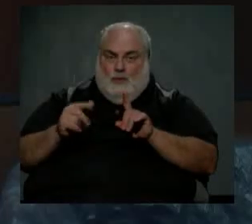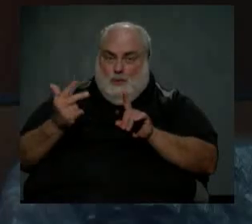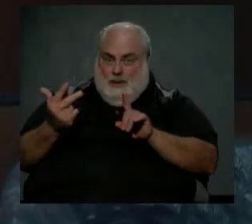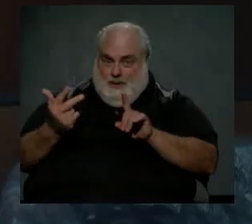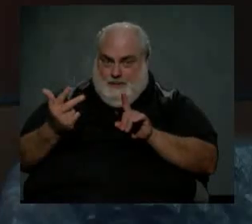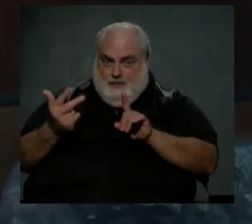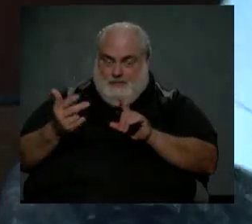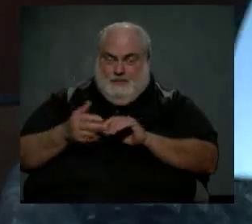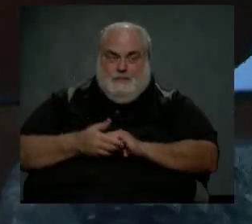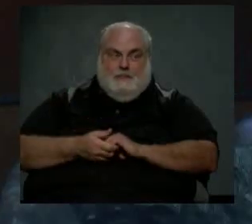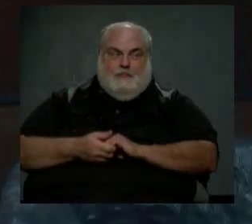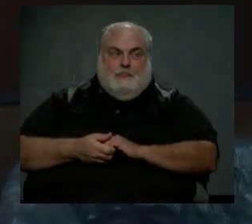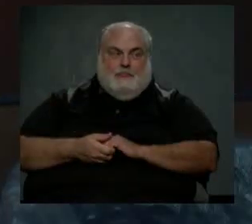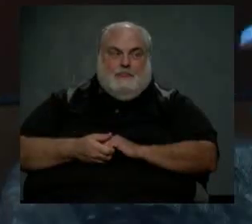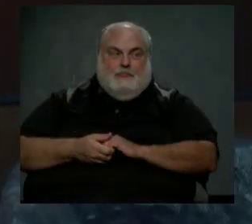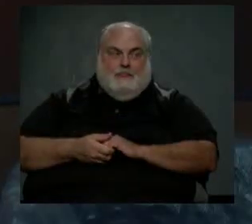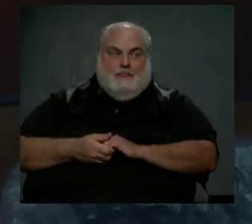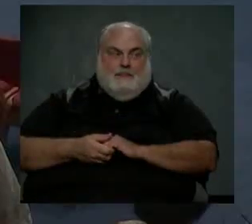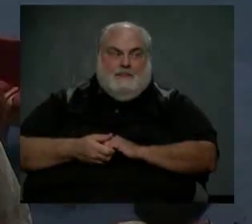3.